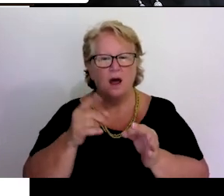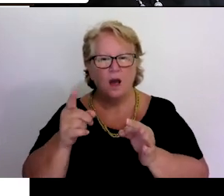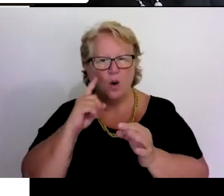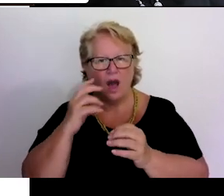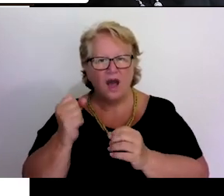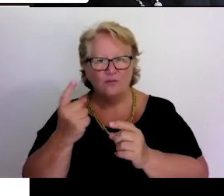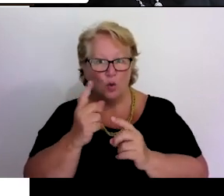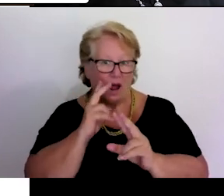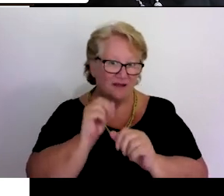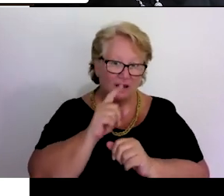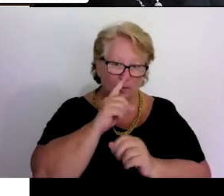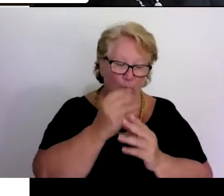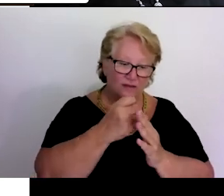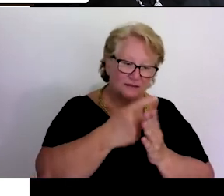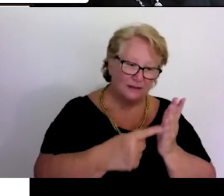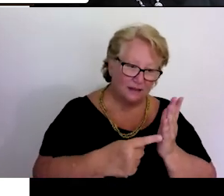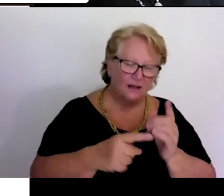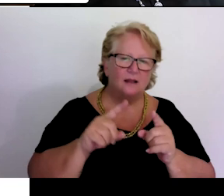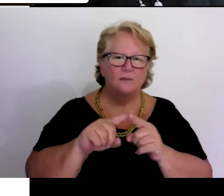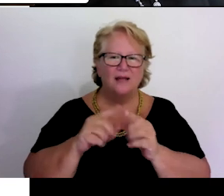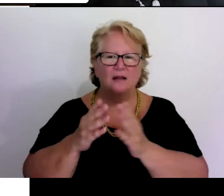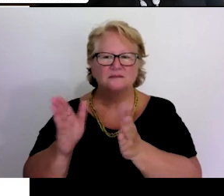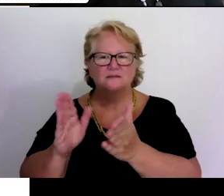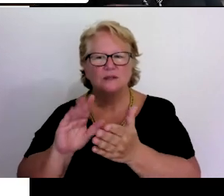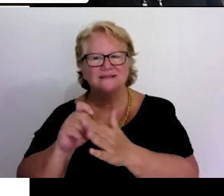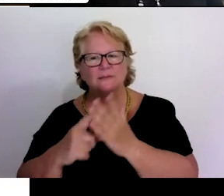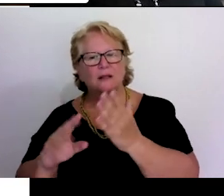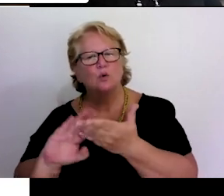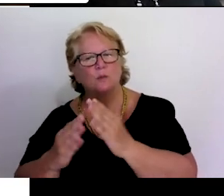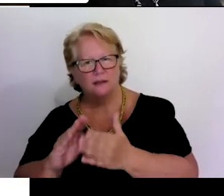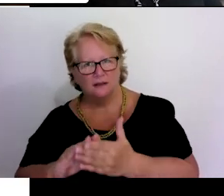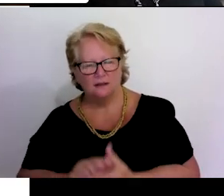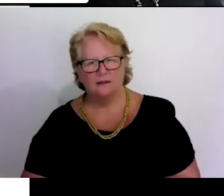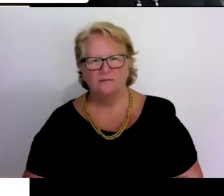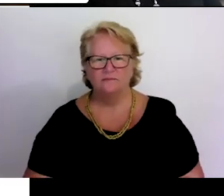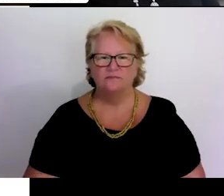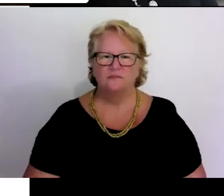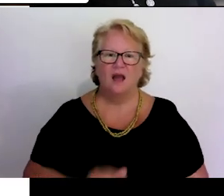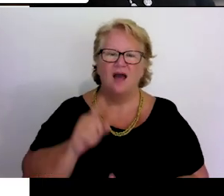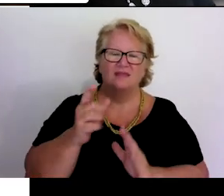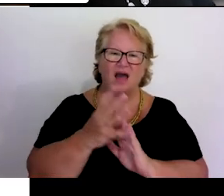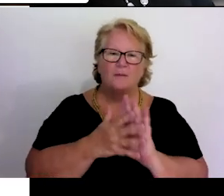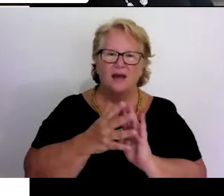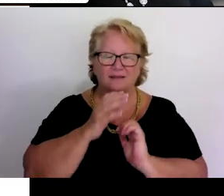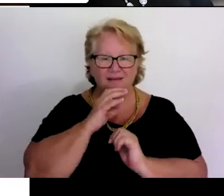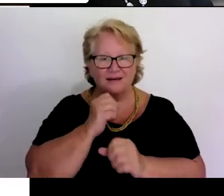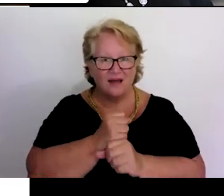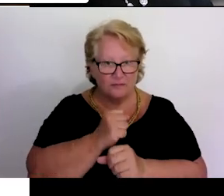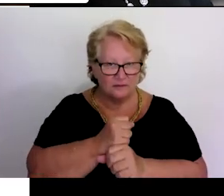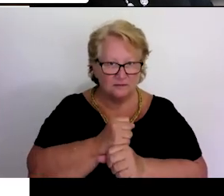with people with disability and the wider disability community. And that means that governments and the wider disability community